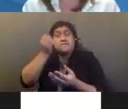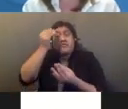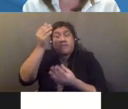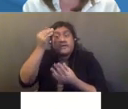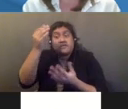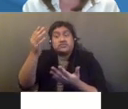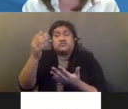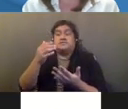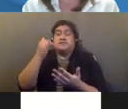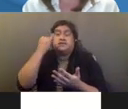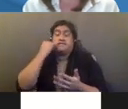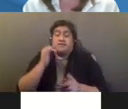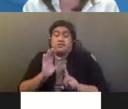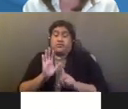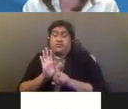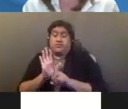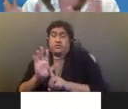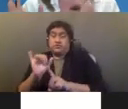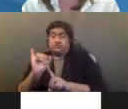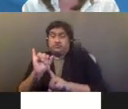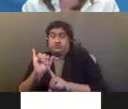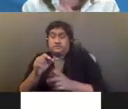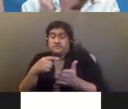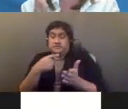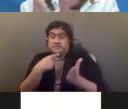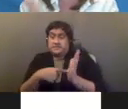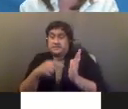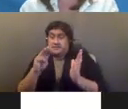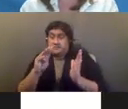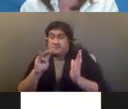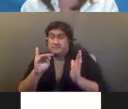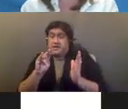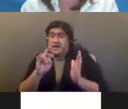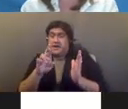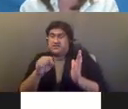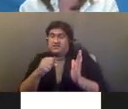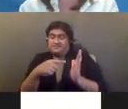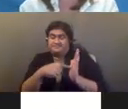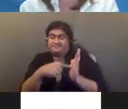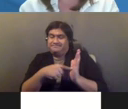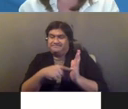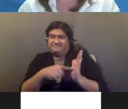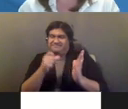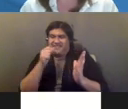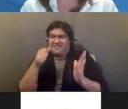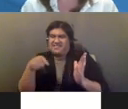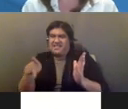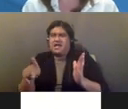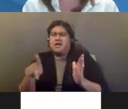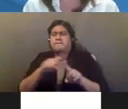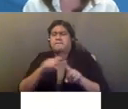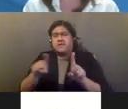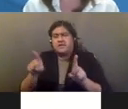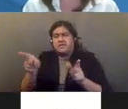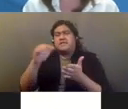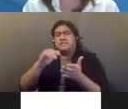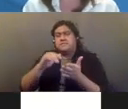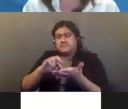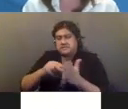that they just don't cover it for minors, then we need to provide them with some re-education about why it's medically necessary for